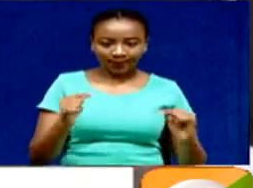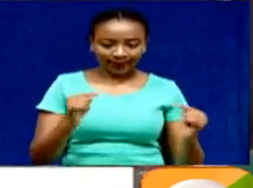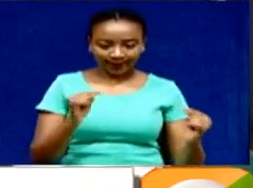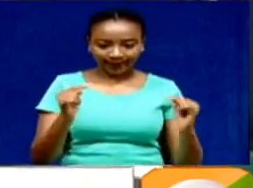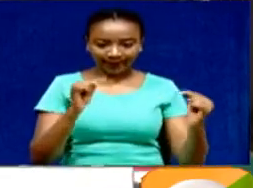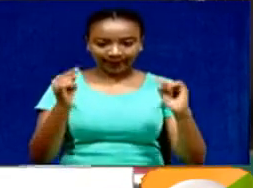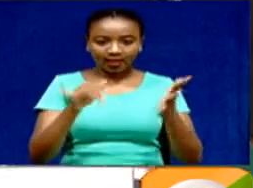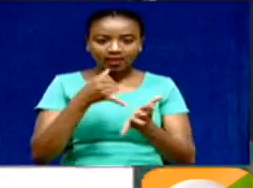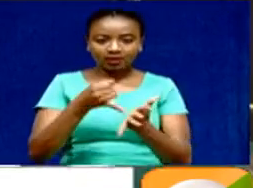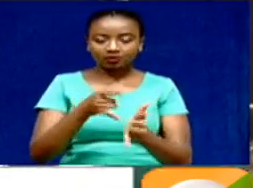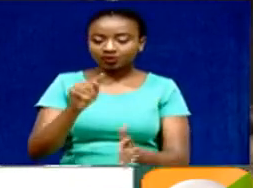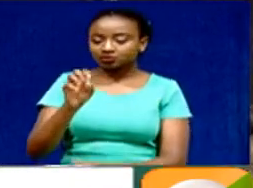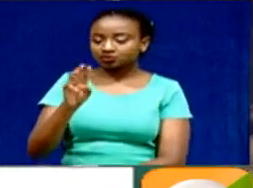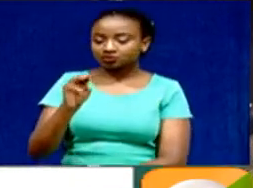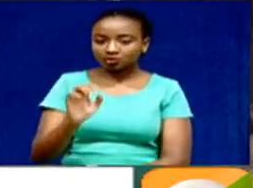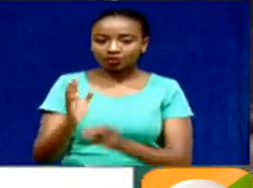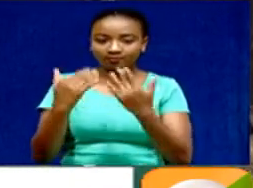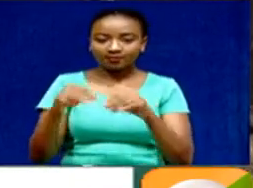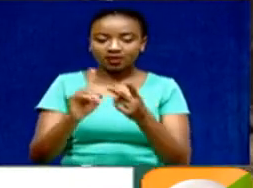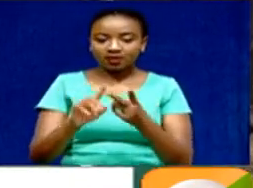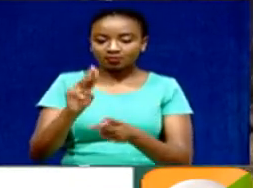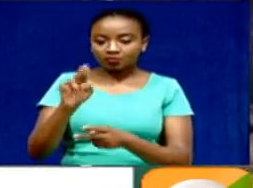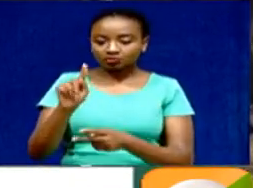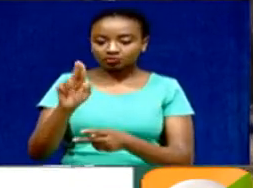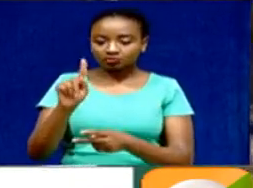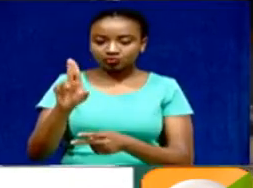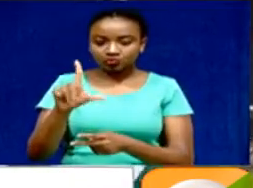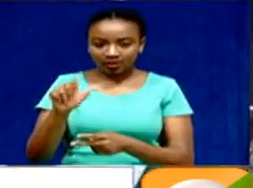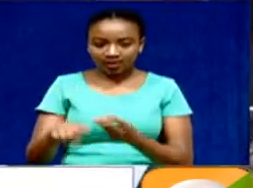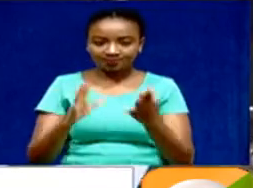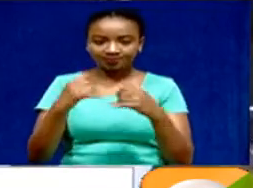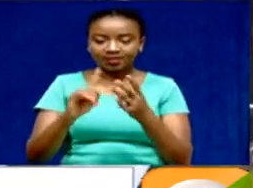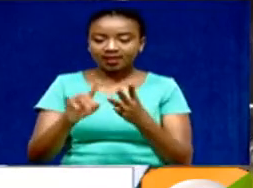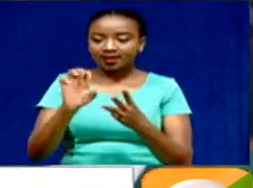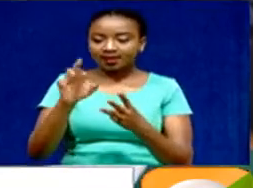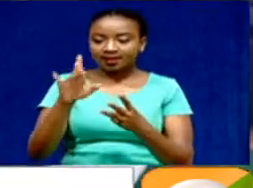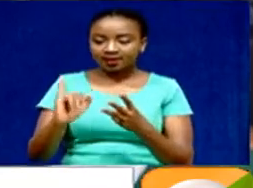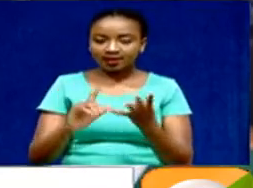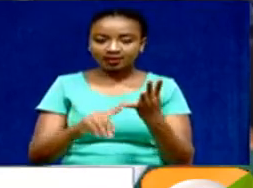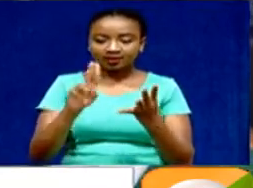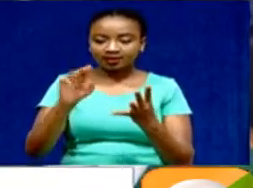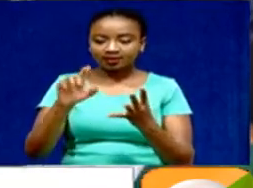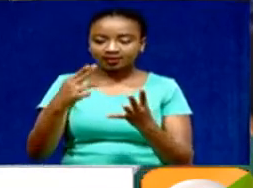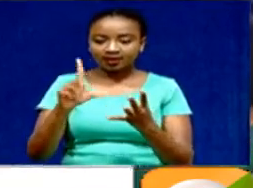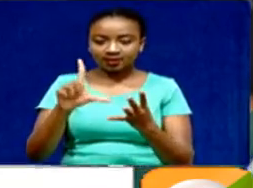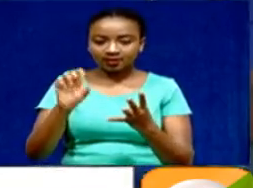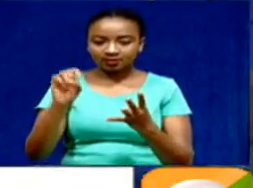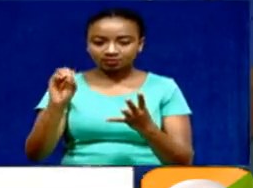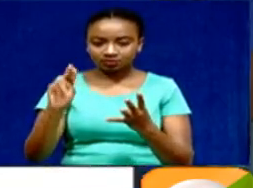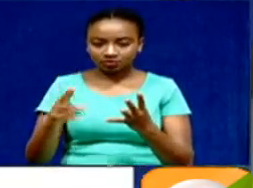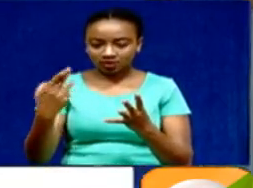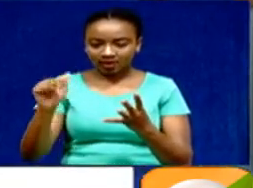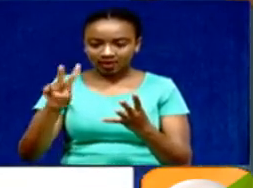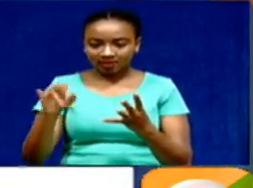mshukiwa akiwemo Tomo Jenda, Mutula Kilonzo Jr., Eric Mutua, John Kaminwa, Nelson Harvey miongoni mwa